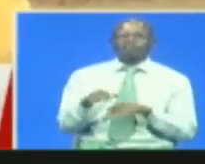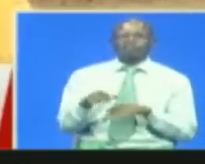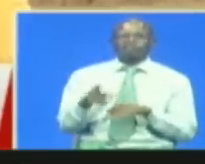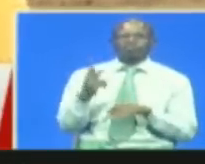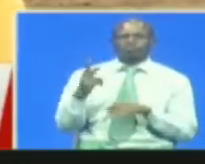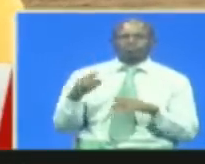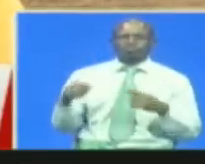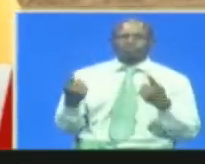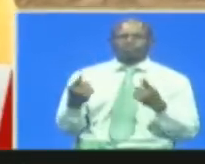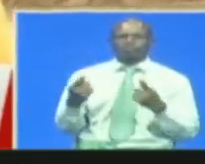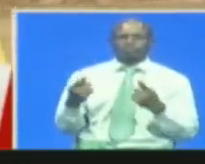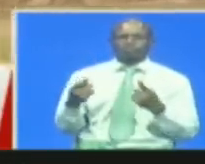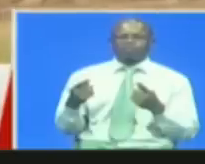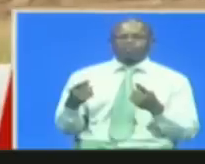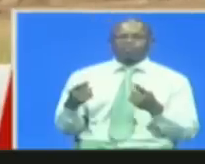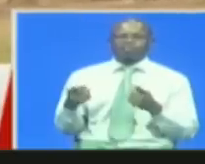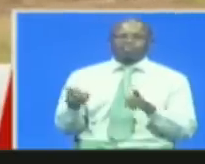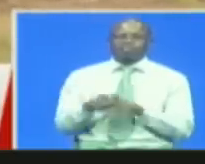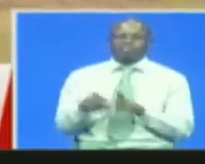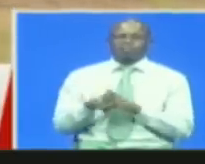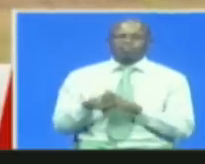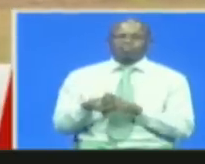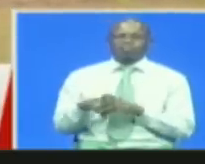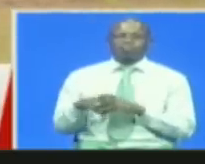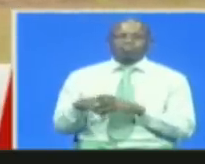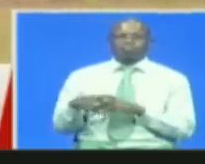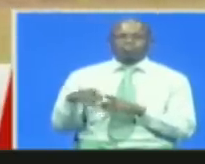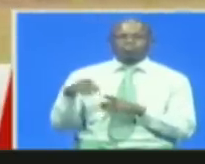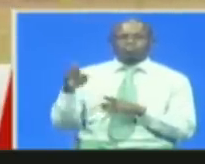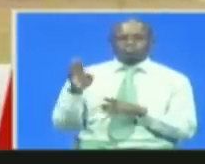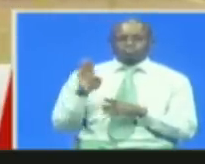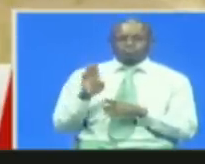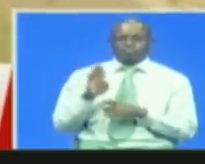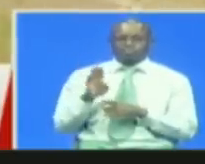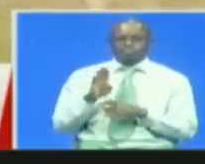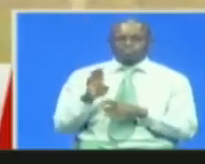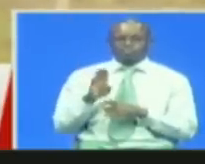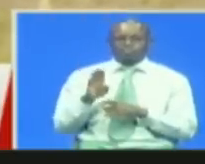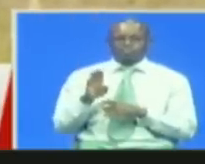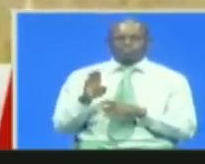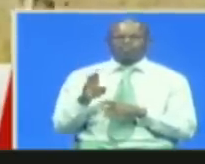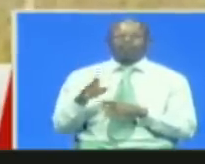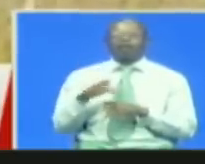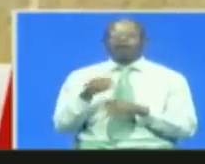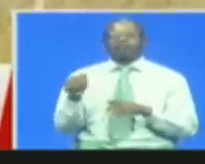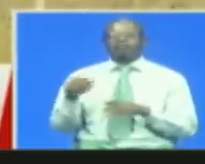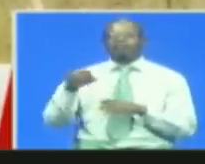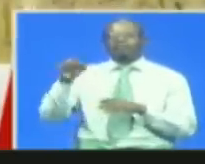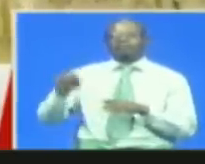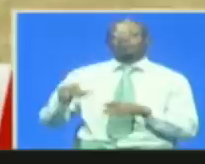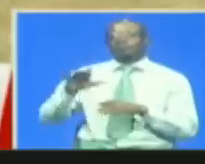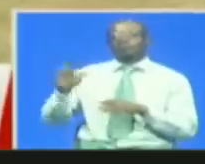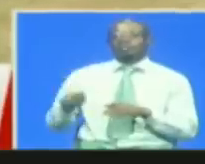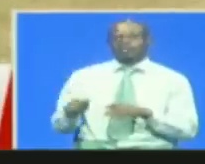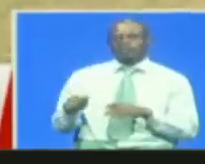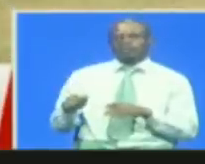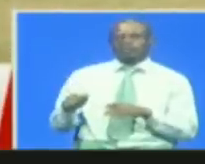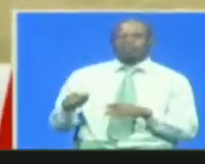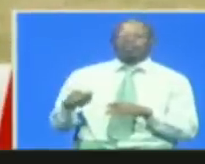meters champion Semenya and Burundian Francine Yonsaba, but unlike Semenya, has not been forced to undergo tests